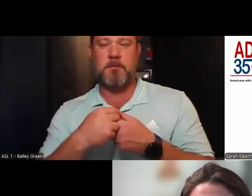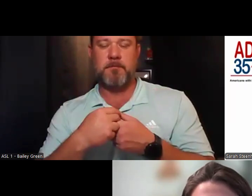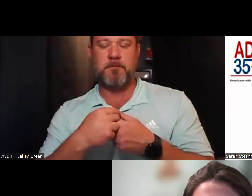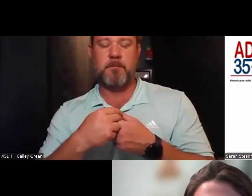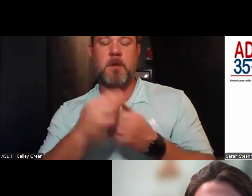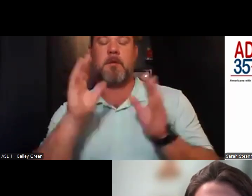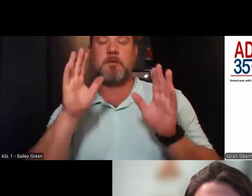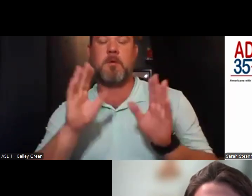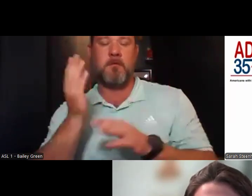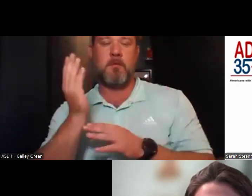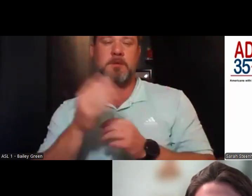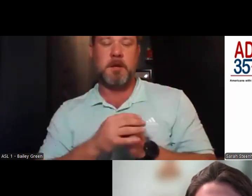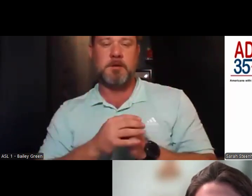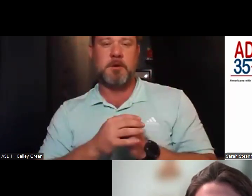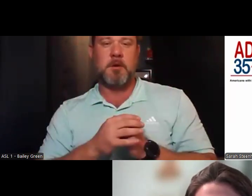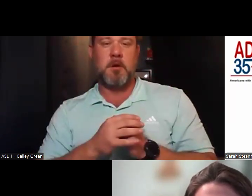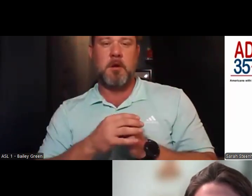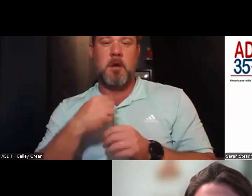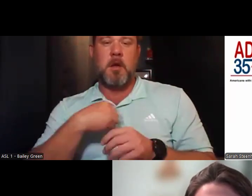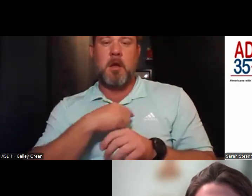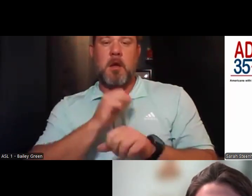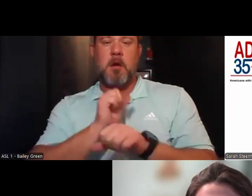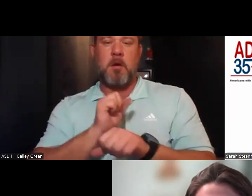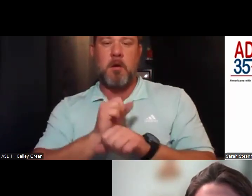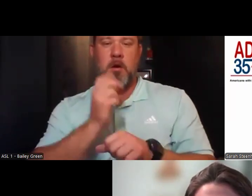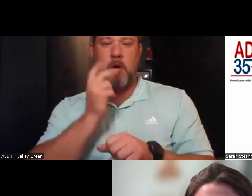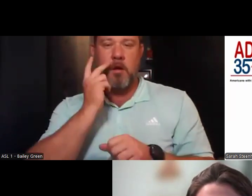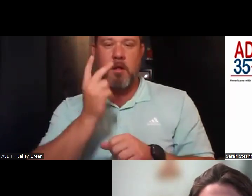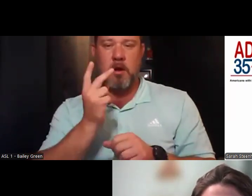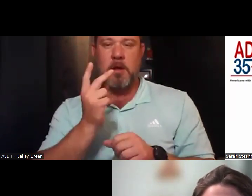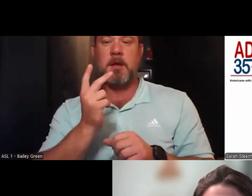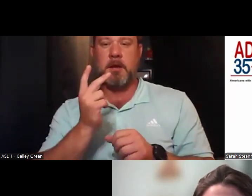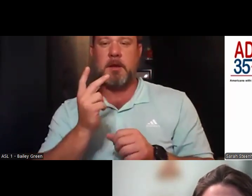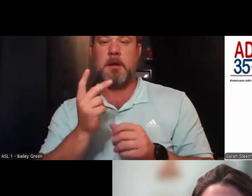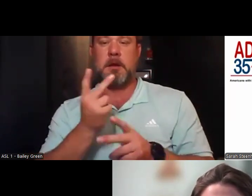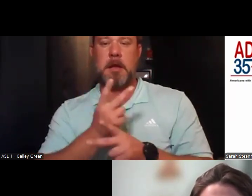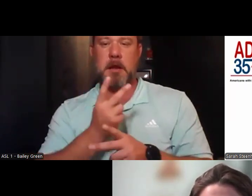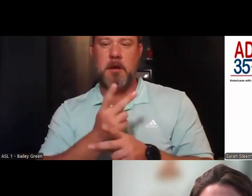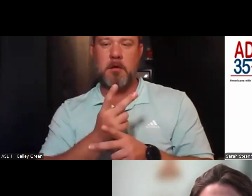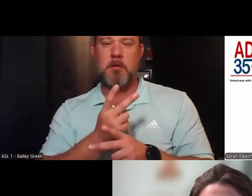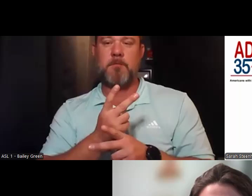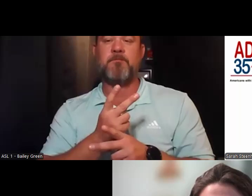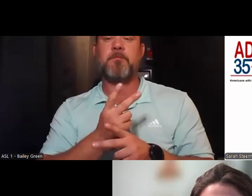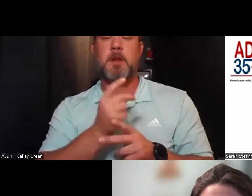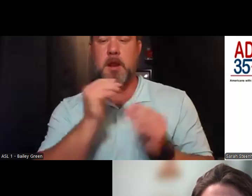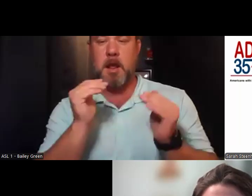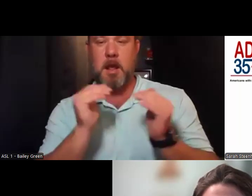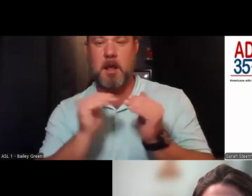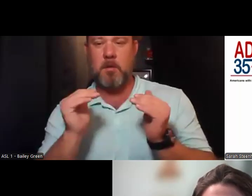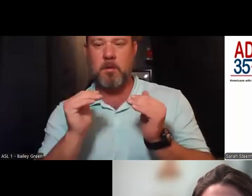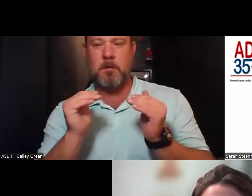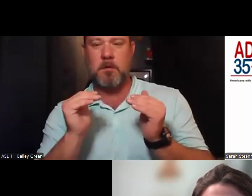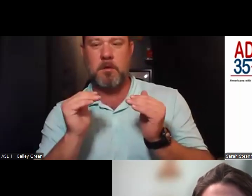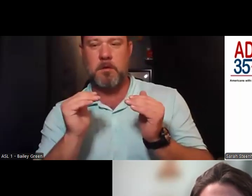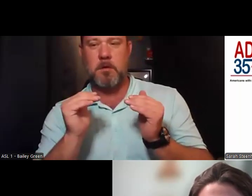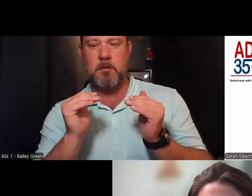great presentation. So our work in looking at our system of care is really centered in equity, and focusing on